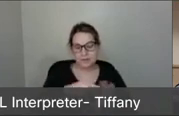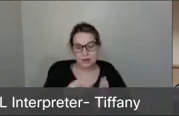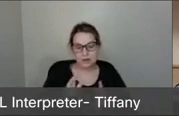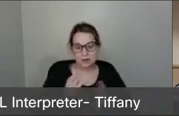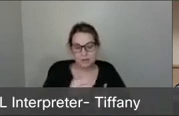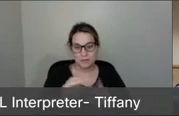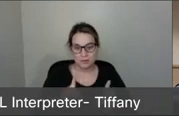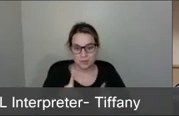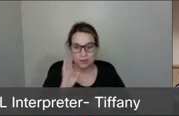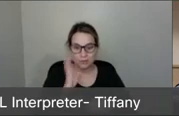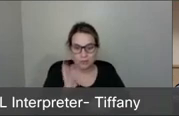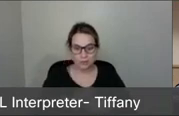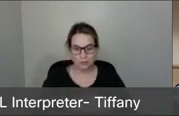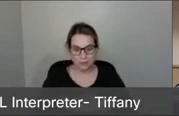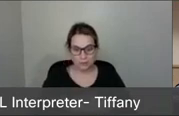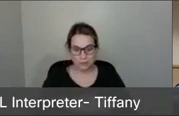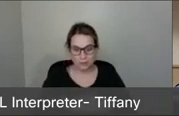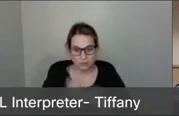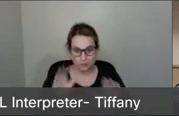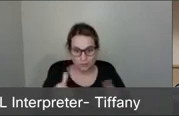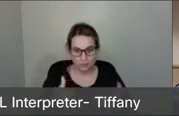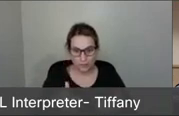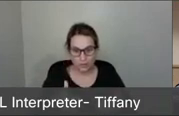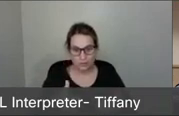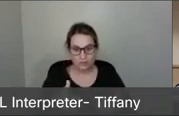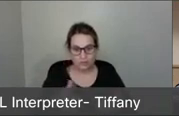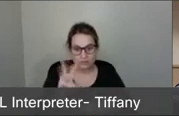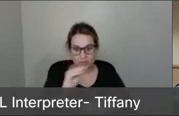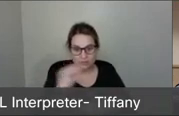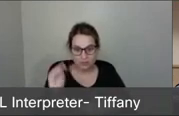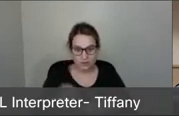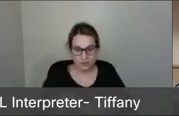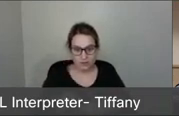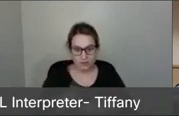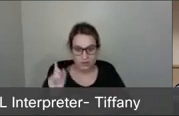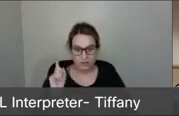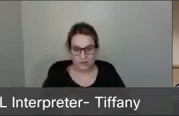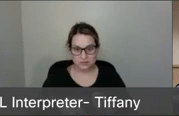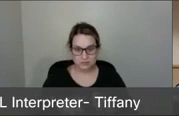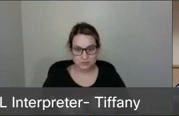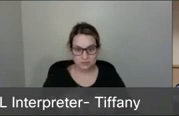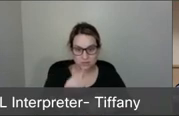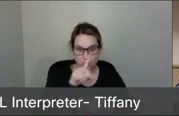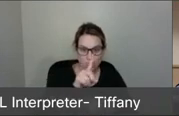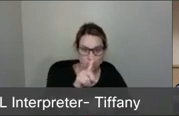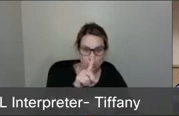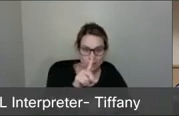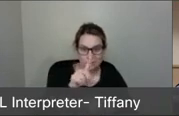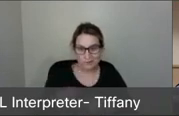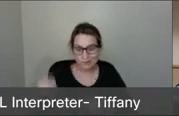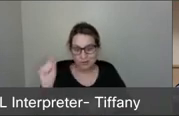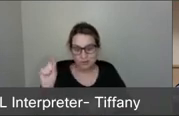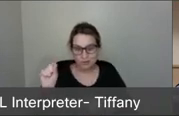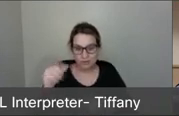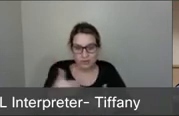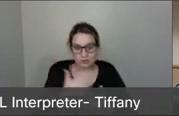population will be concentrated over 50% in less than 1/20th of that new